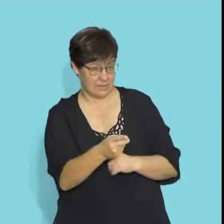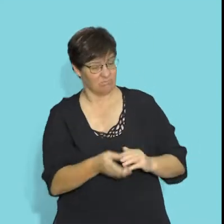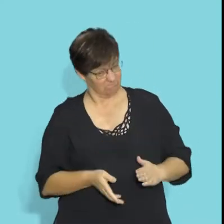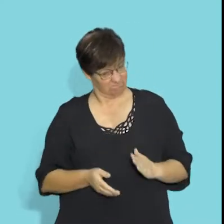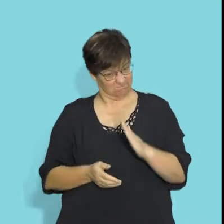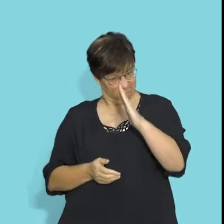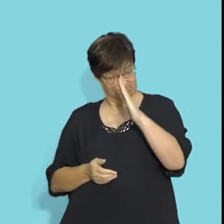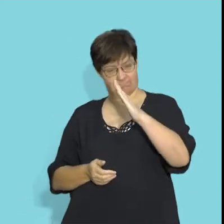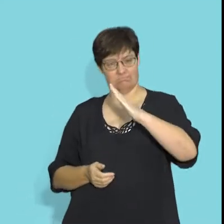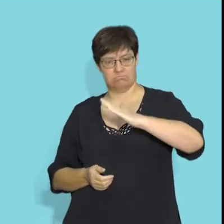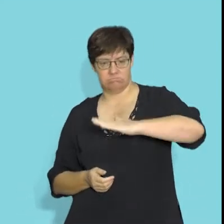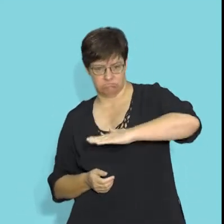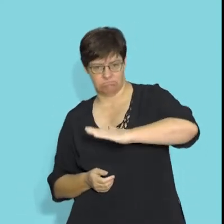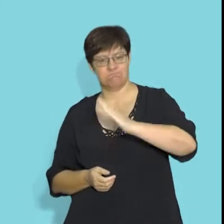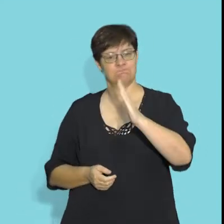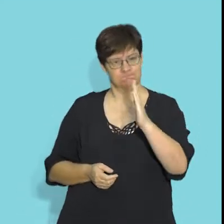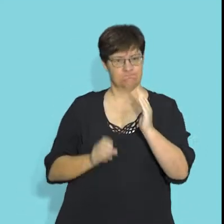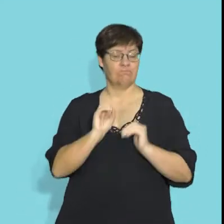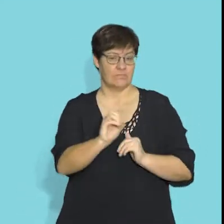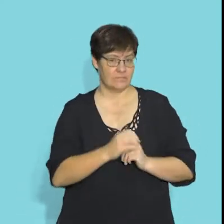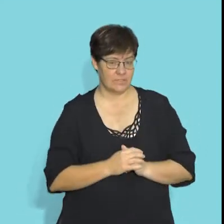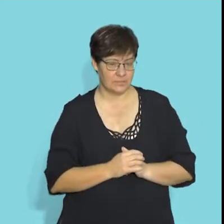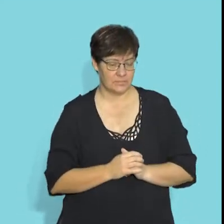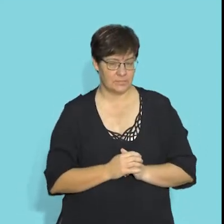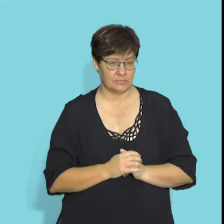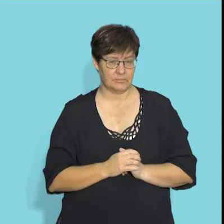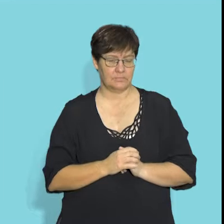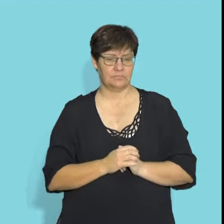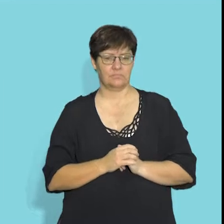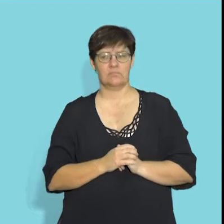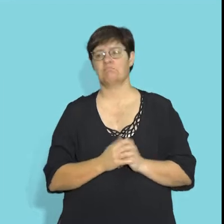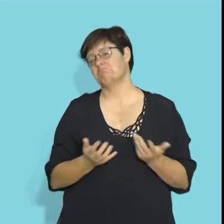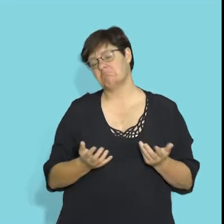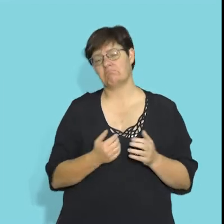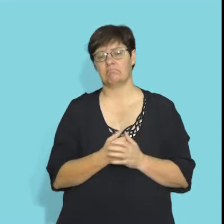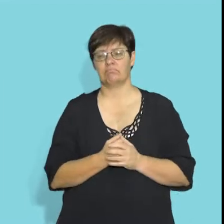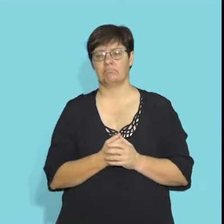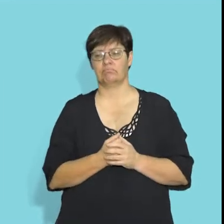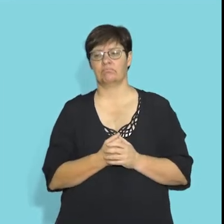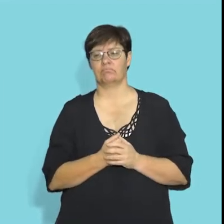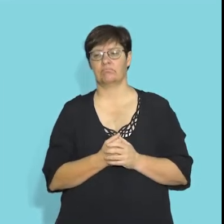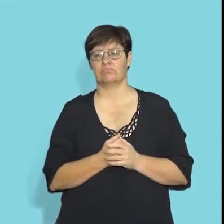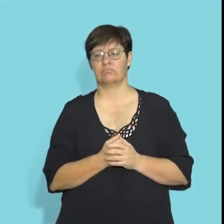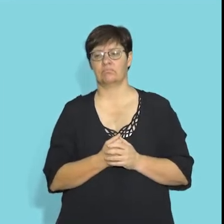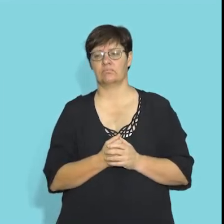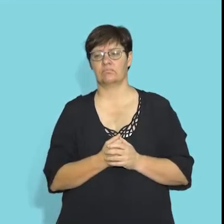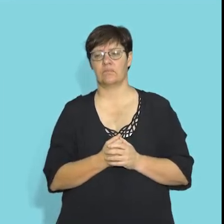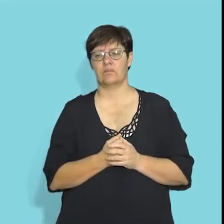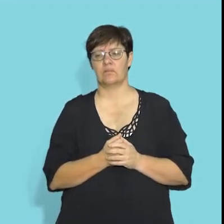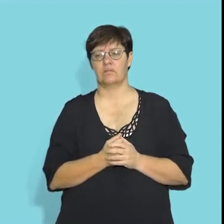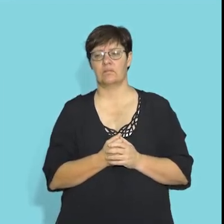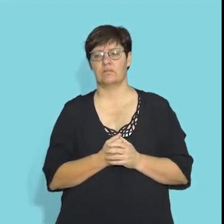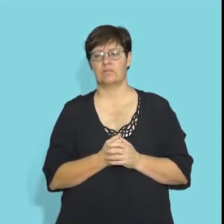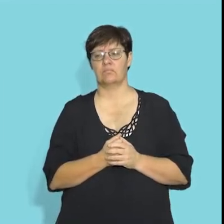we're talking about gradient, and this is the thing here, is if I were to draw in, and let me do this in blue, if I were to